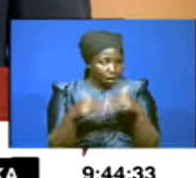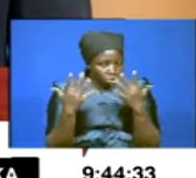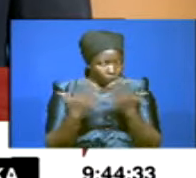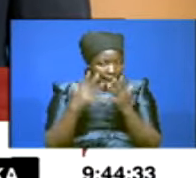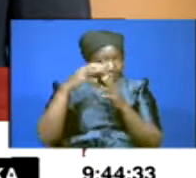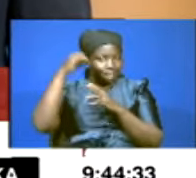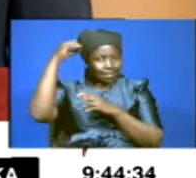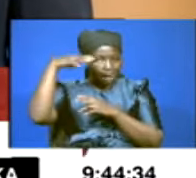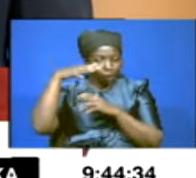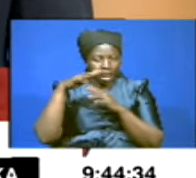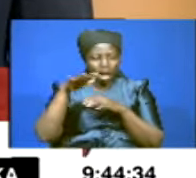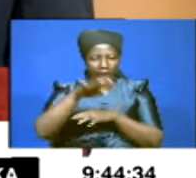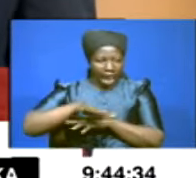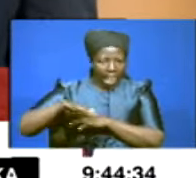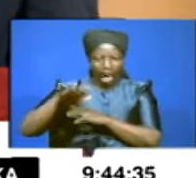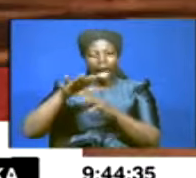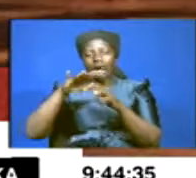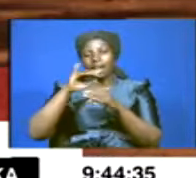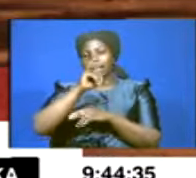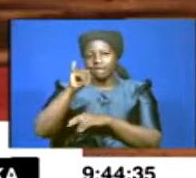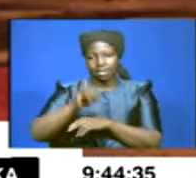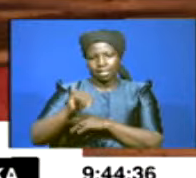Ziwani, Nairobi.